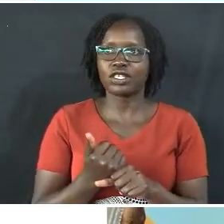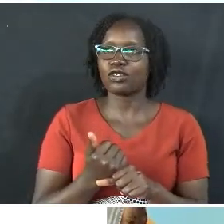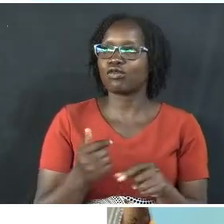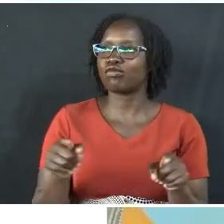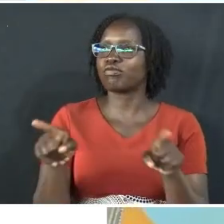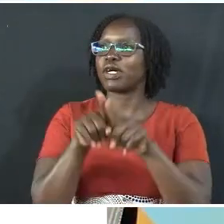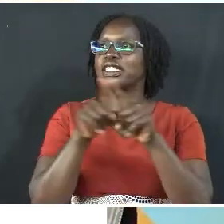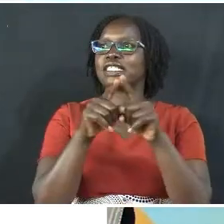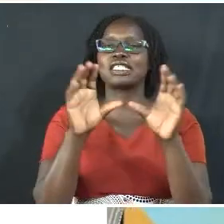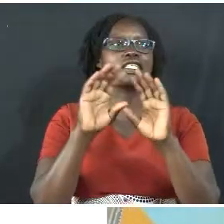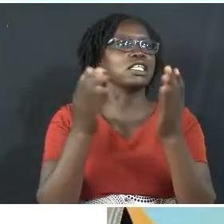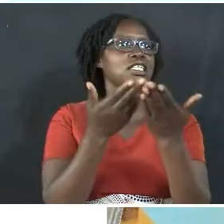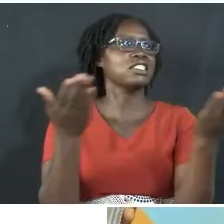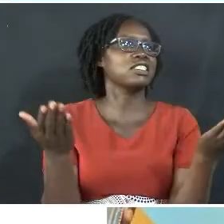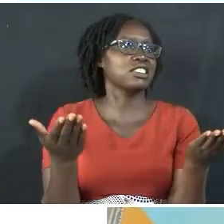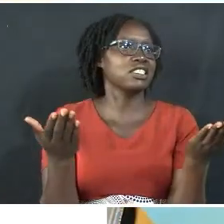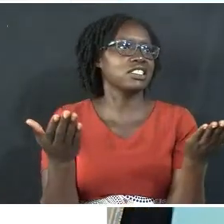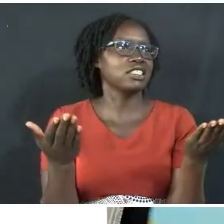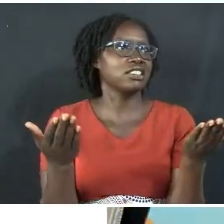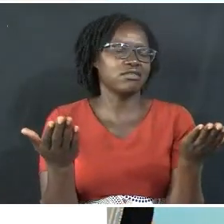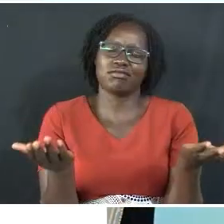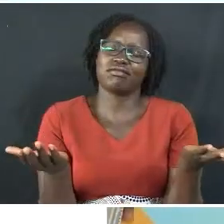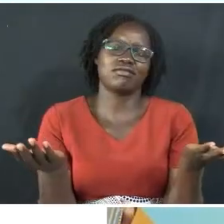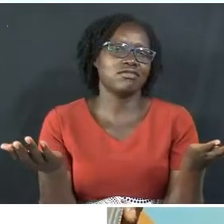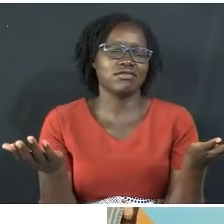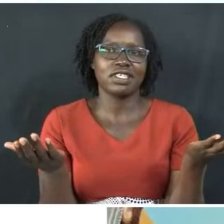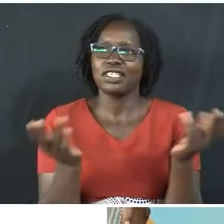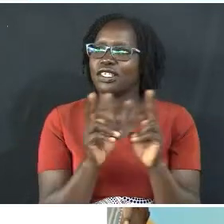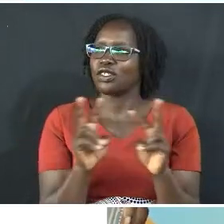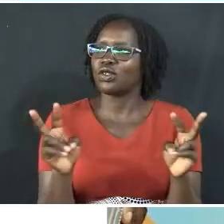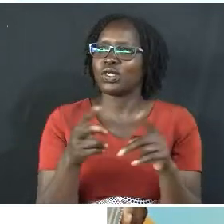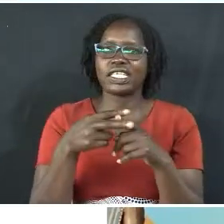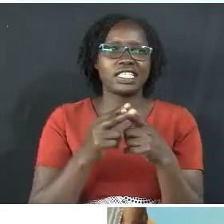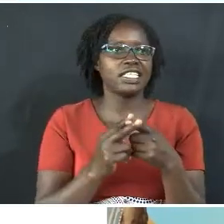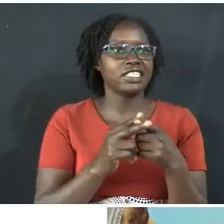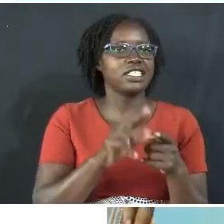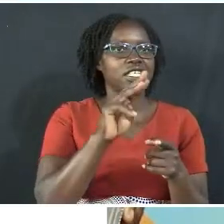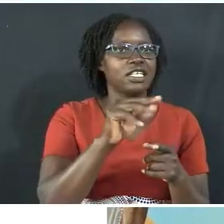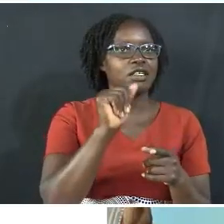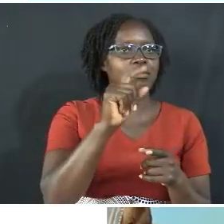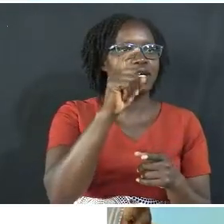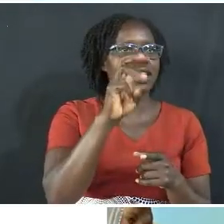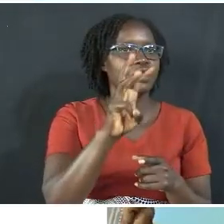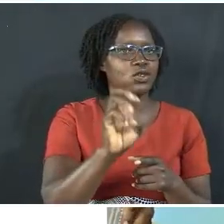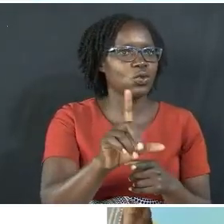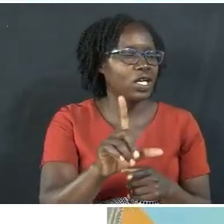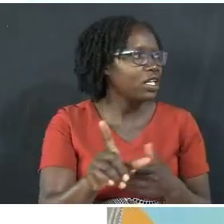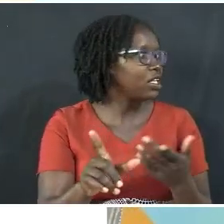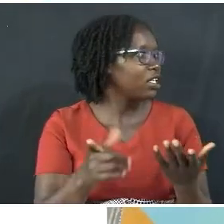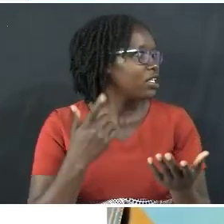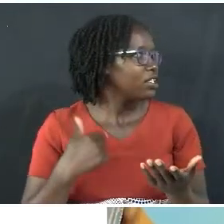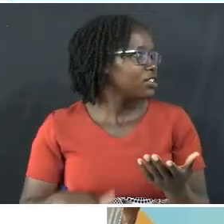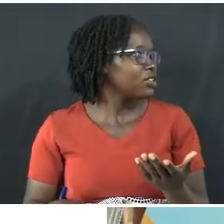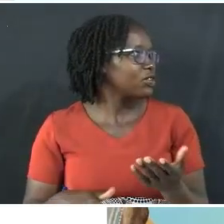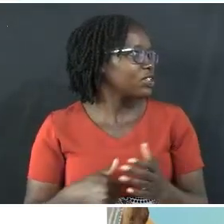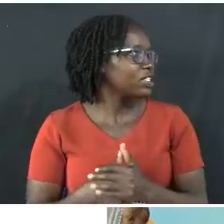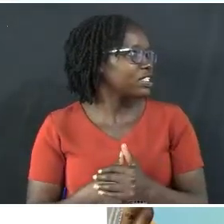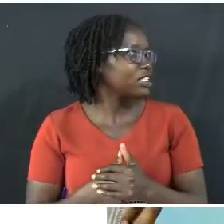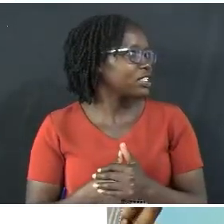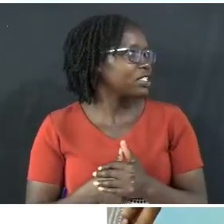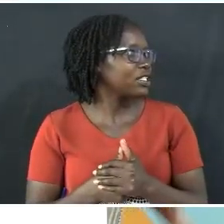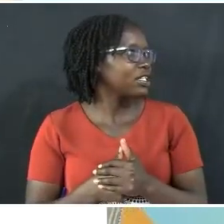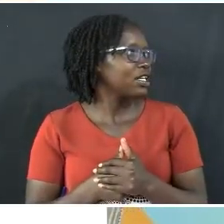class. For starters, if you look at Engineer Maxwell's robe, this could be